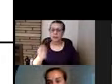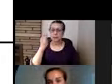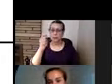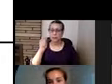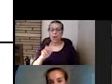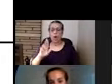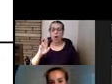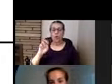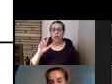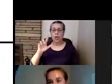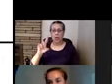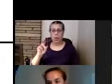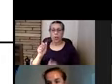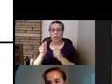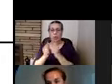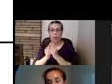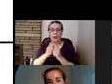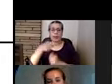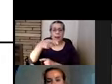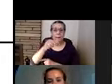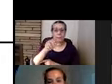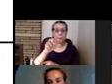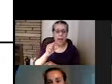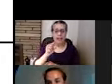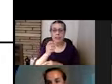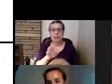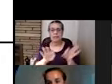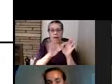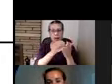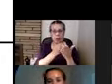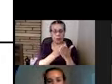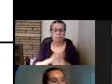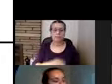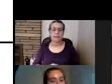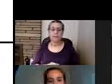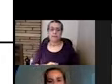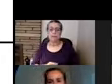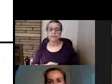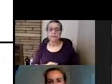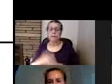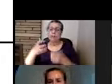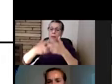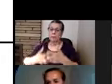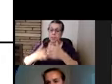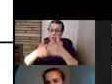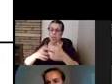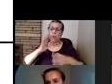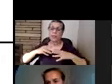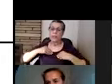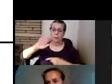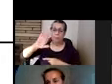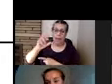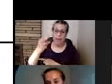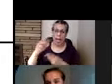card with passes and transit value, and process account inquiries. These machines will accept cash,